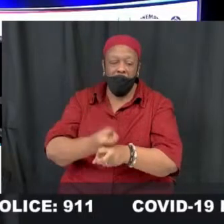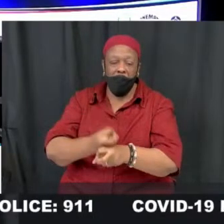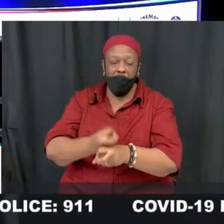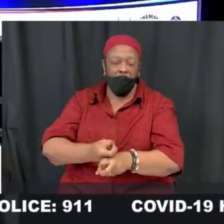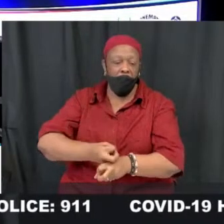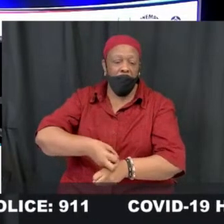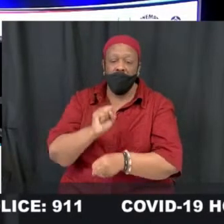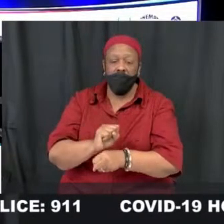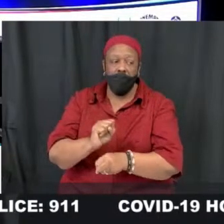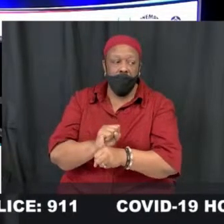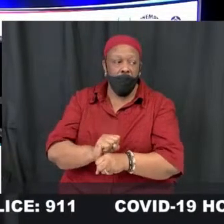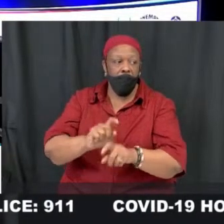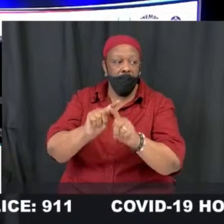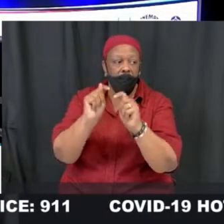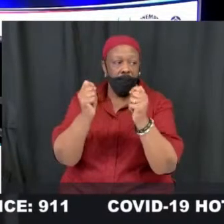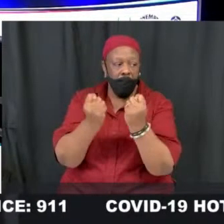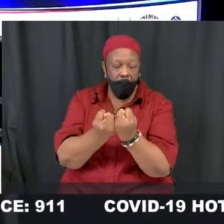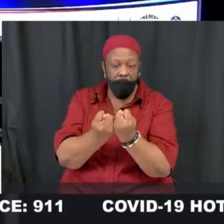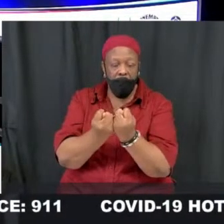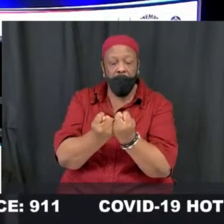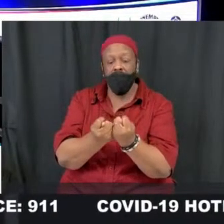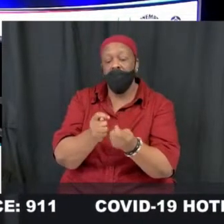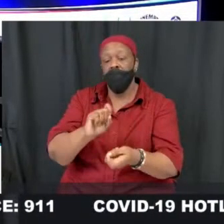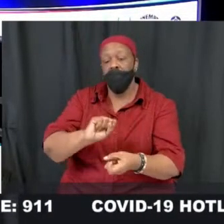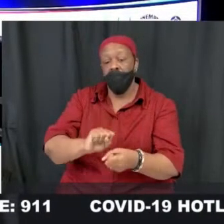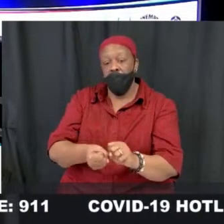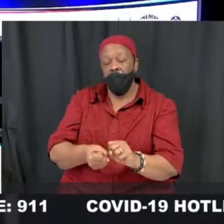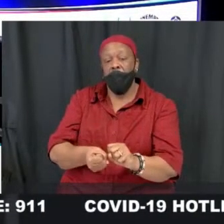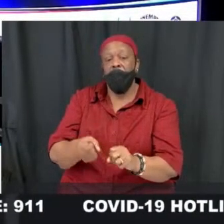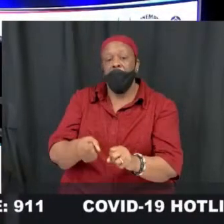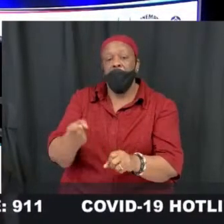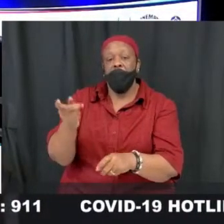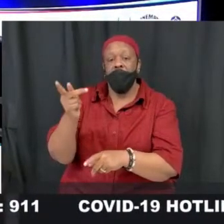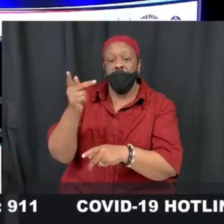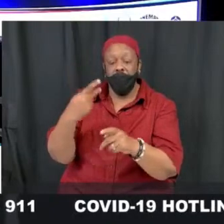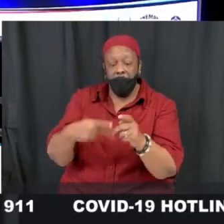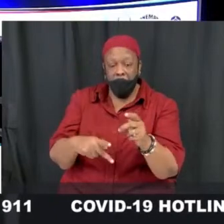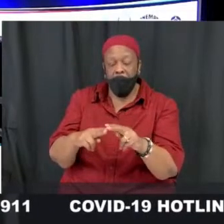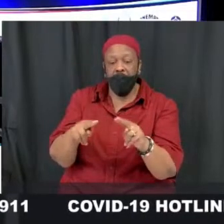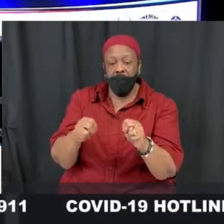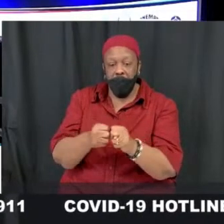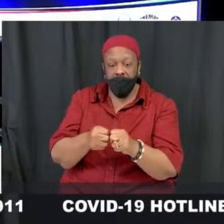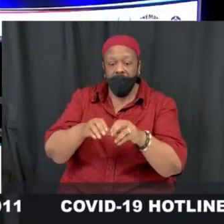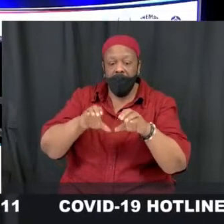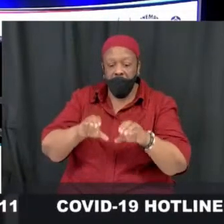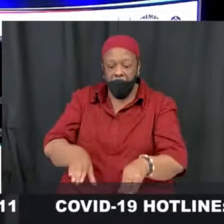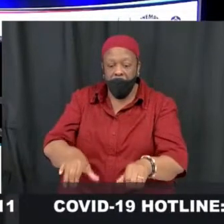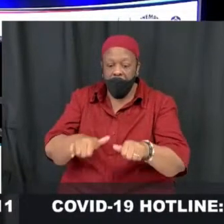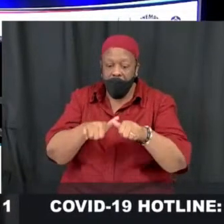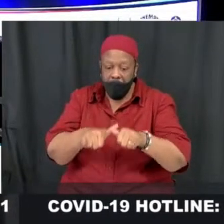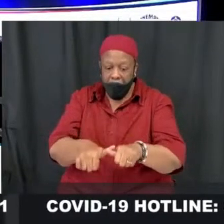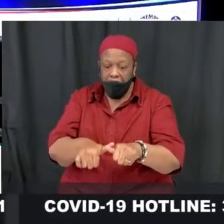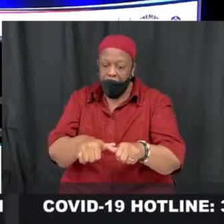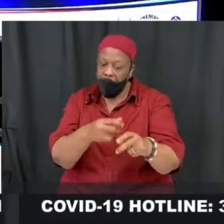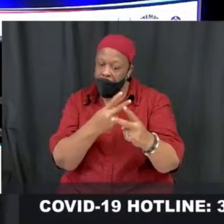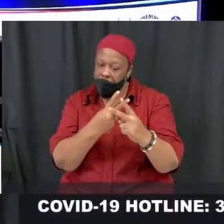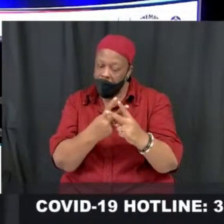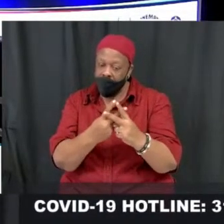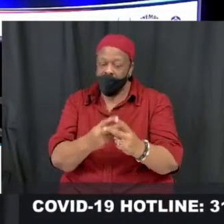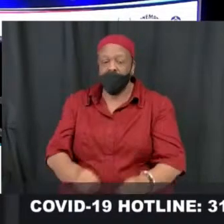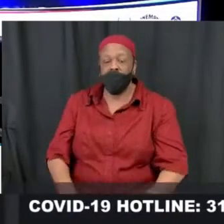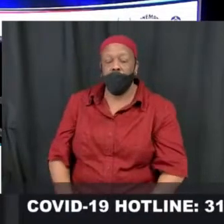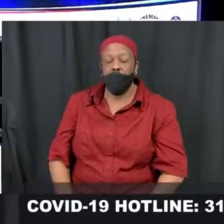hard to keep our country safe. Our nurses, our doctors,